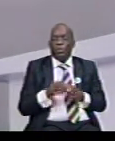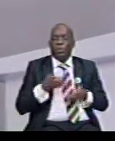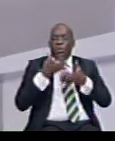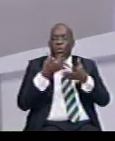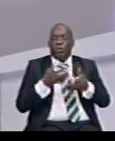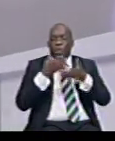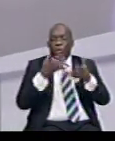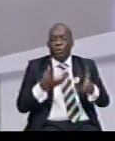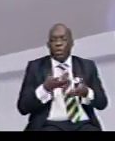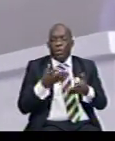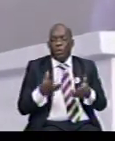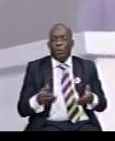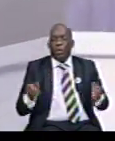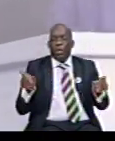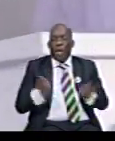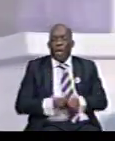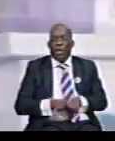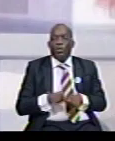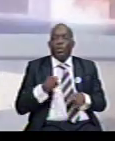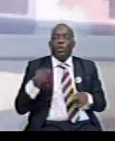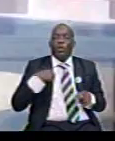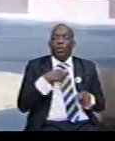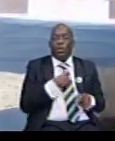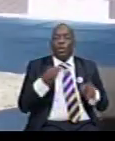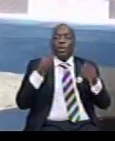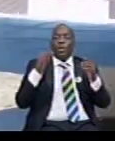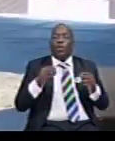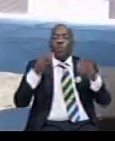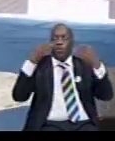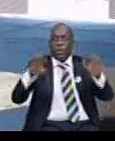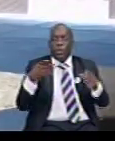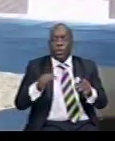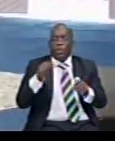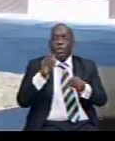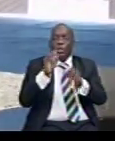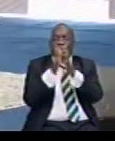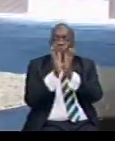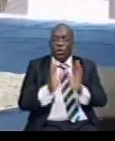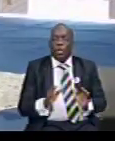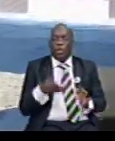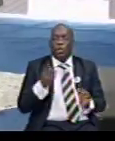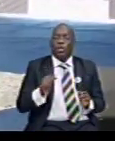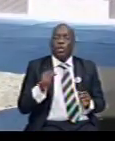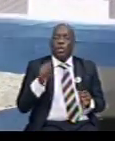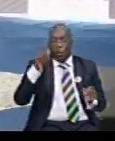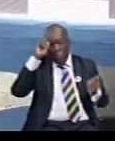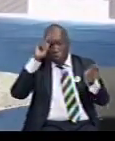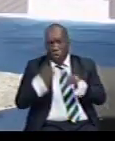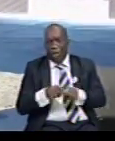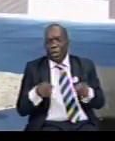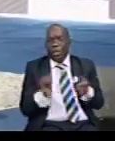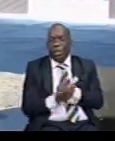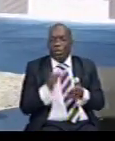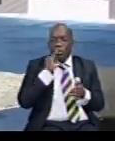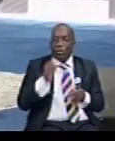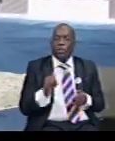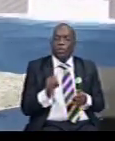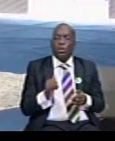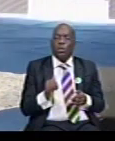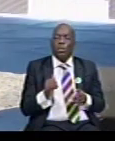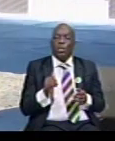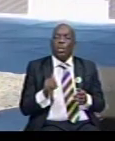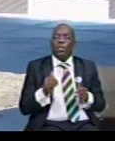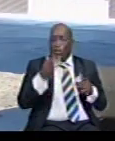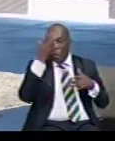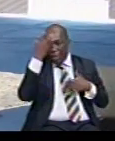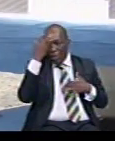we concluded the prayer, our brother who had been bedridden with all the sores in the body and with no energy and with